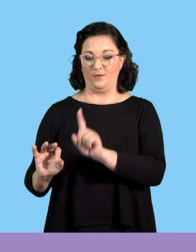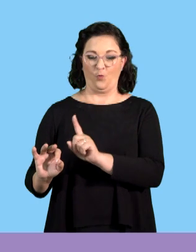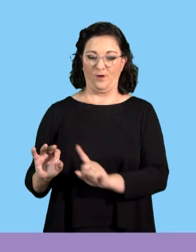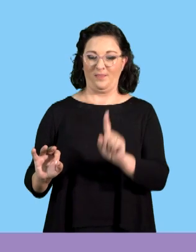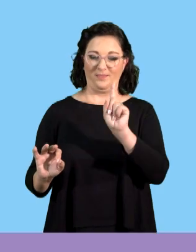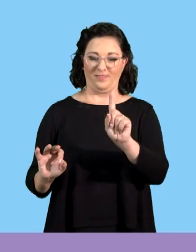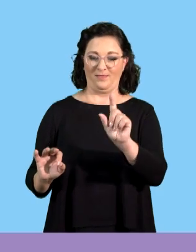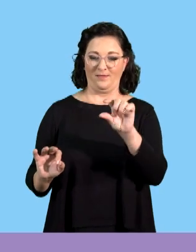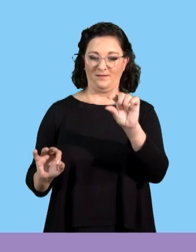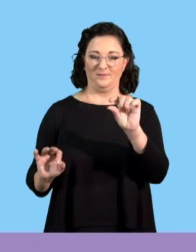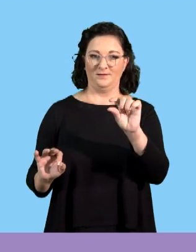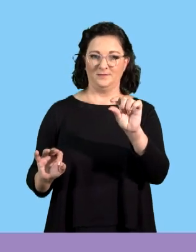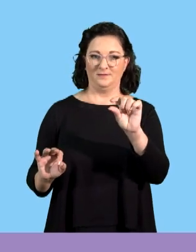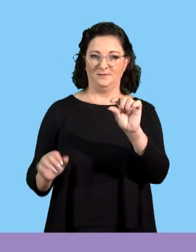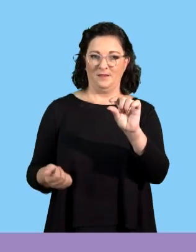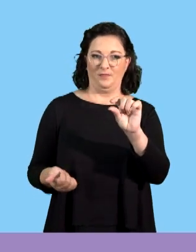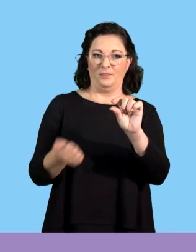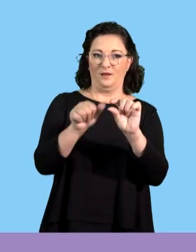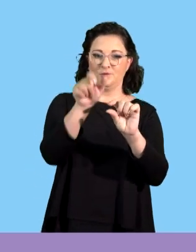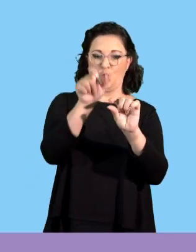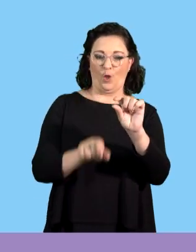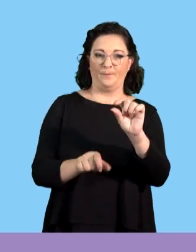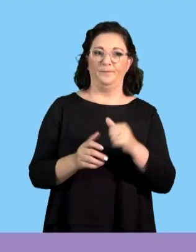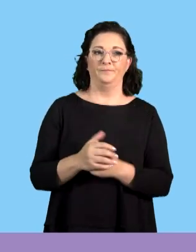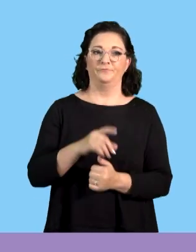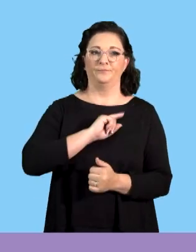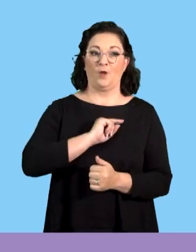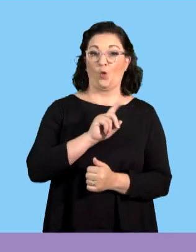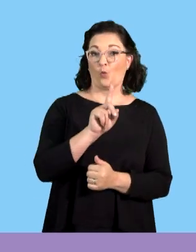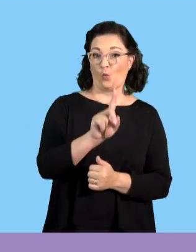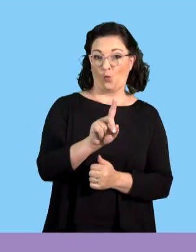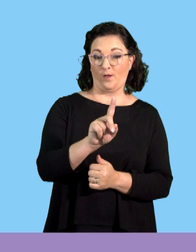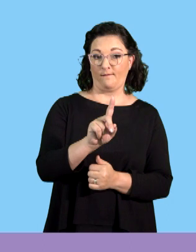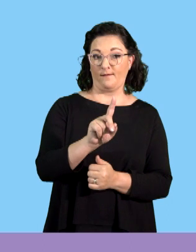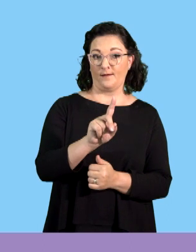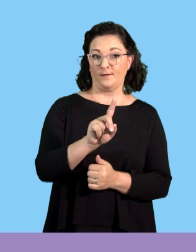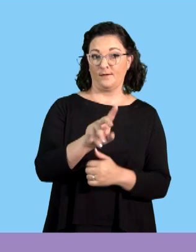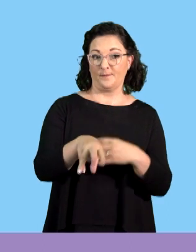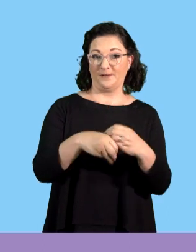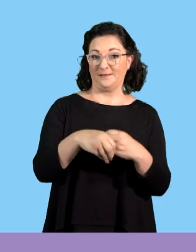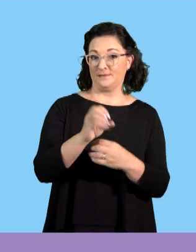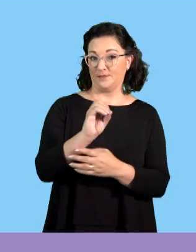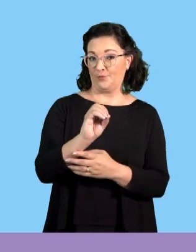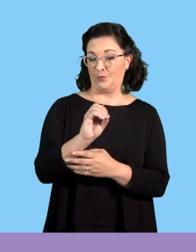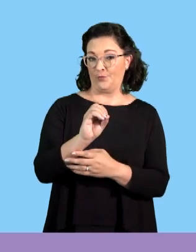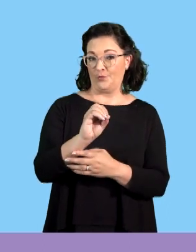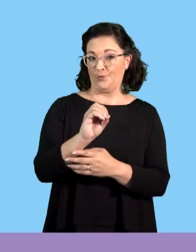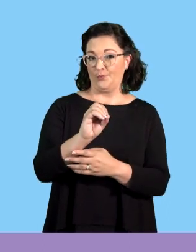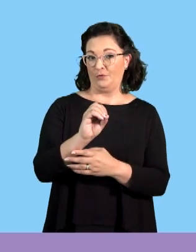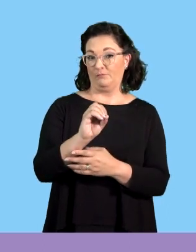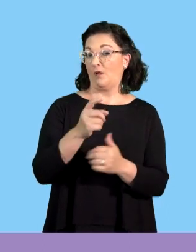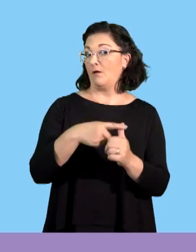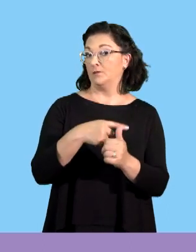take the 100 to the next column. So it's 100 plus 0